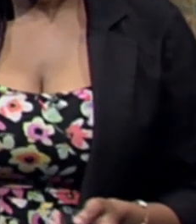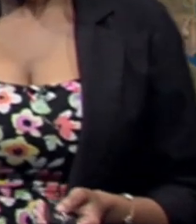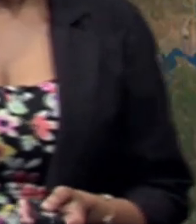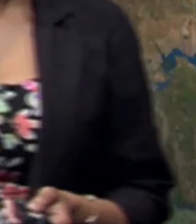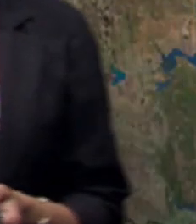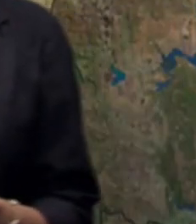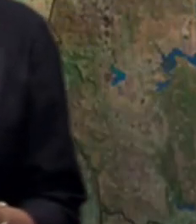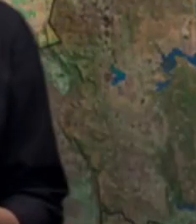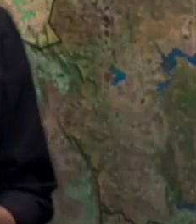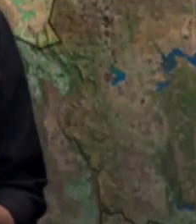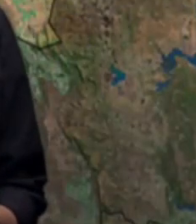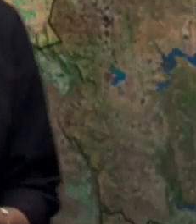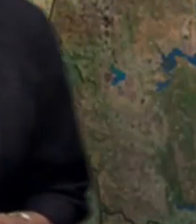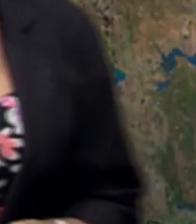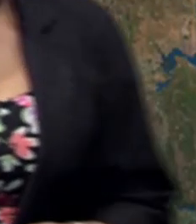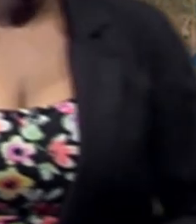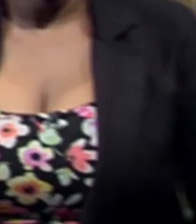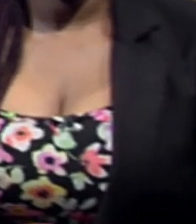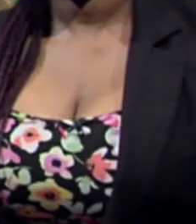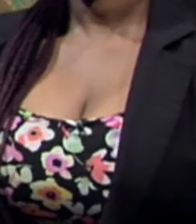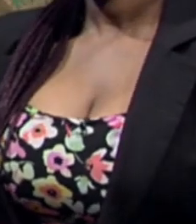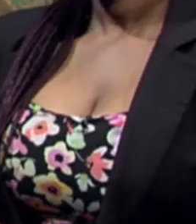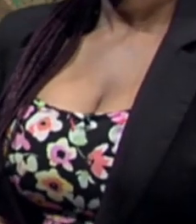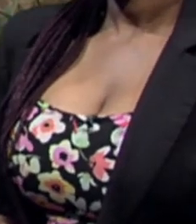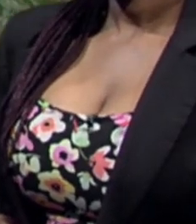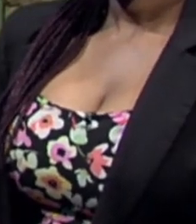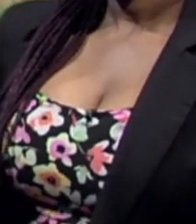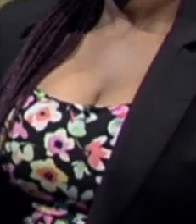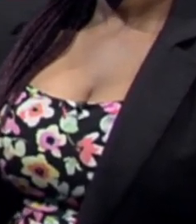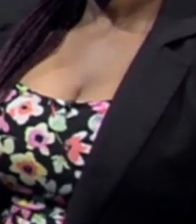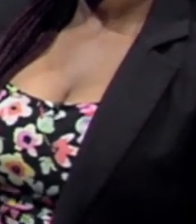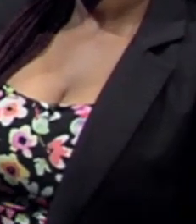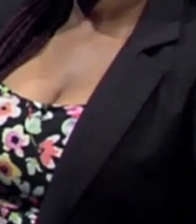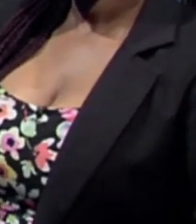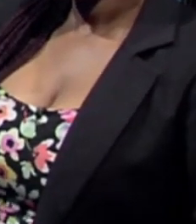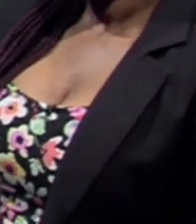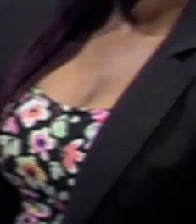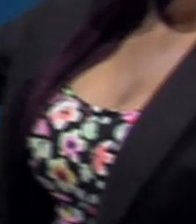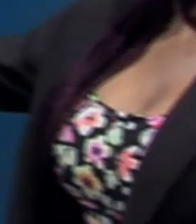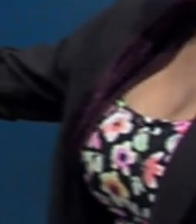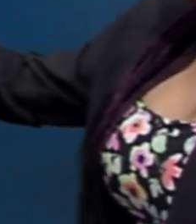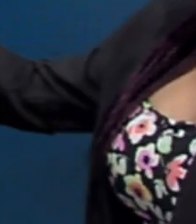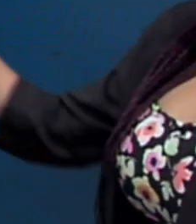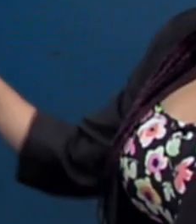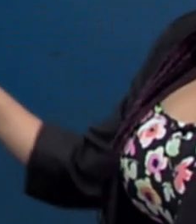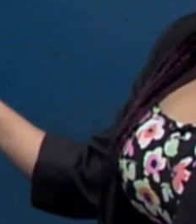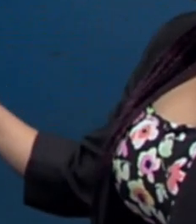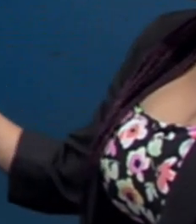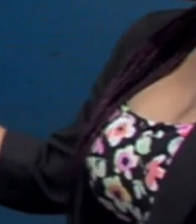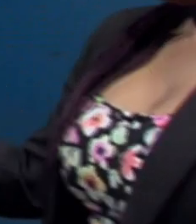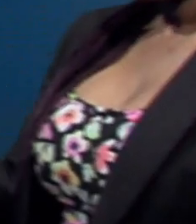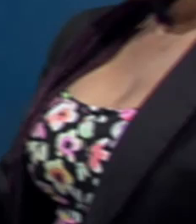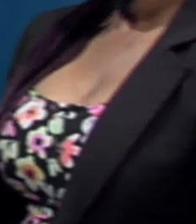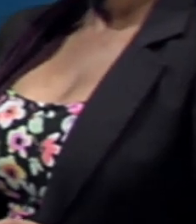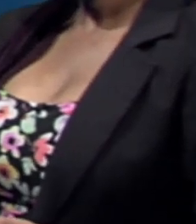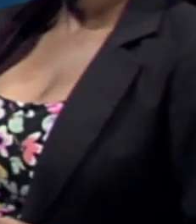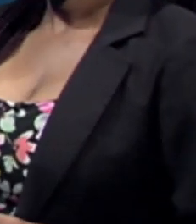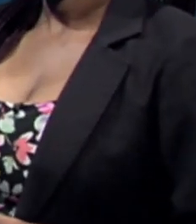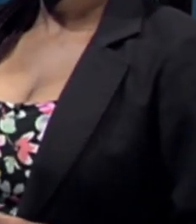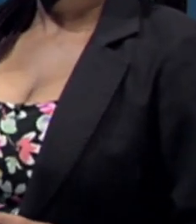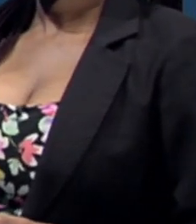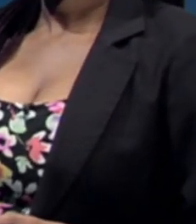36 Emalahleni ka digata di le 31 lebelela province ya KwaZulu Natal le teng mo provinceng fa re lebelela Richards Bay go tla nna